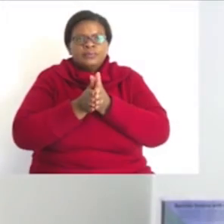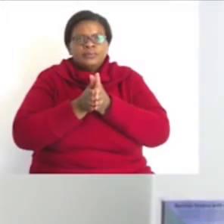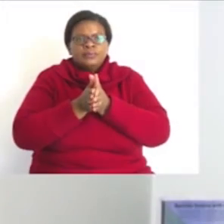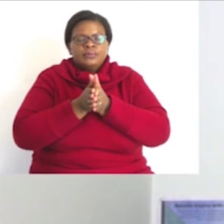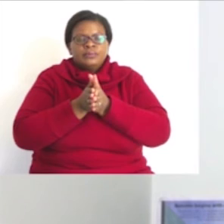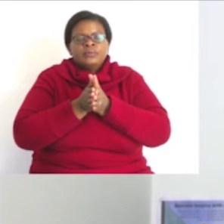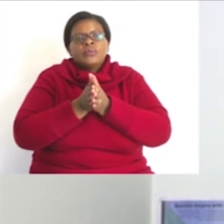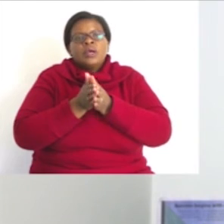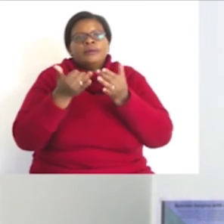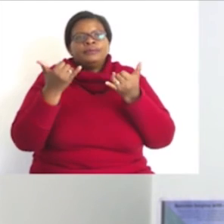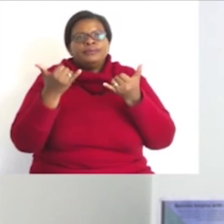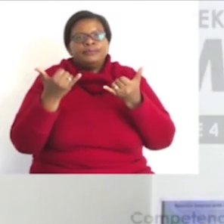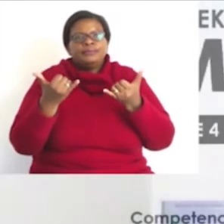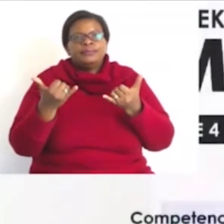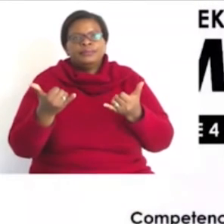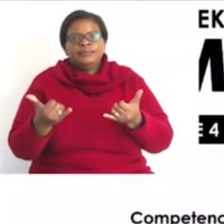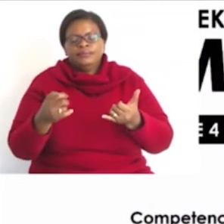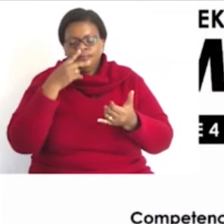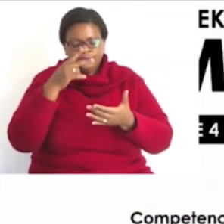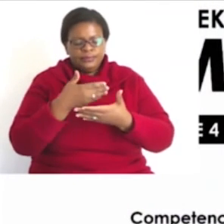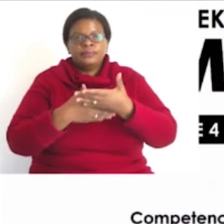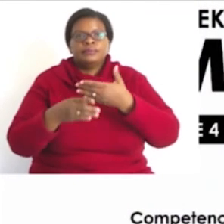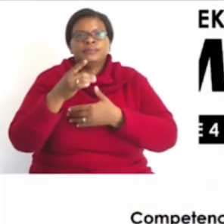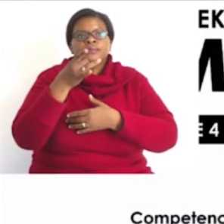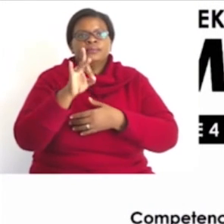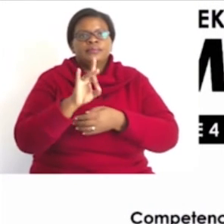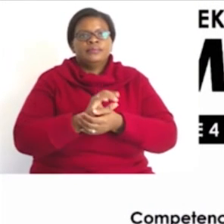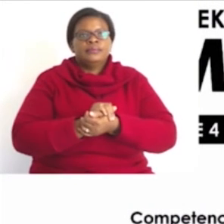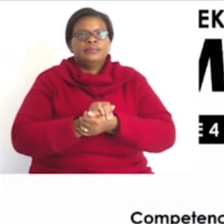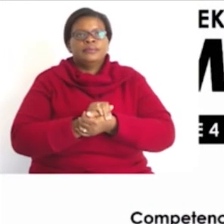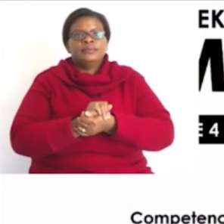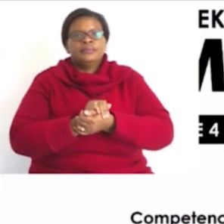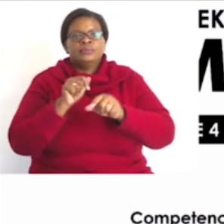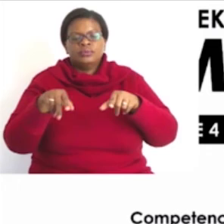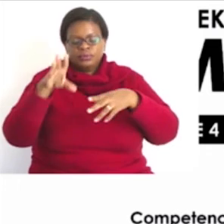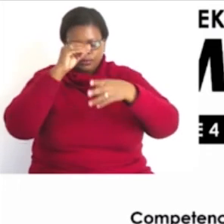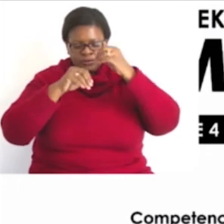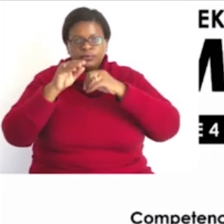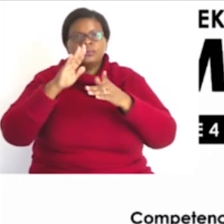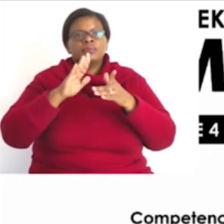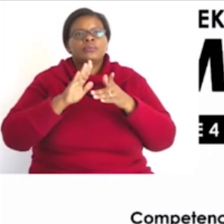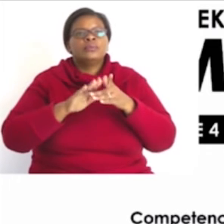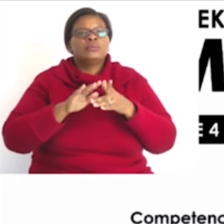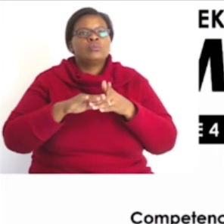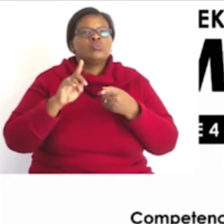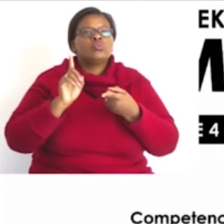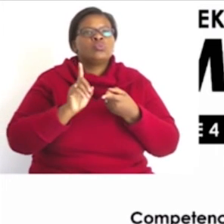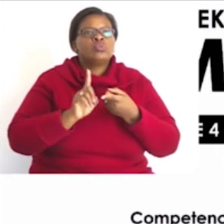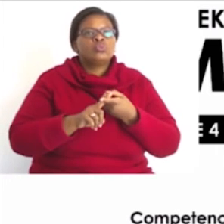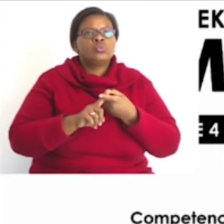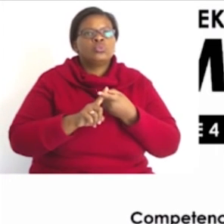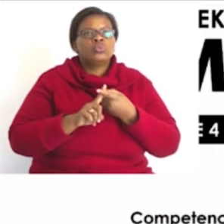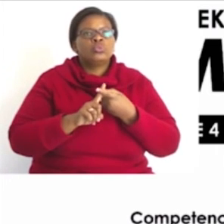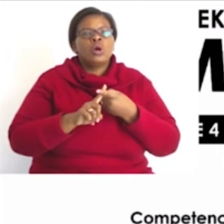Boys and girls, let's go on page 8. Our competency for today. The first one is